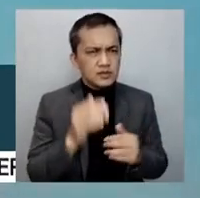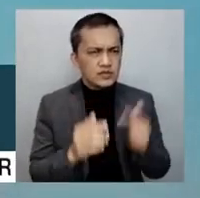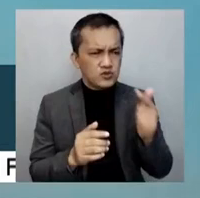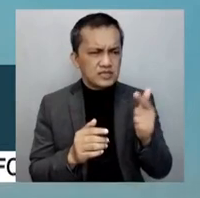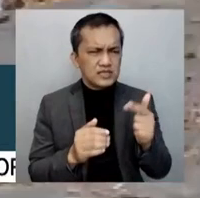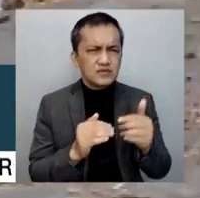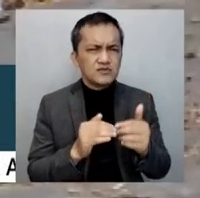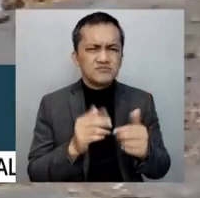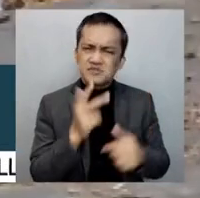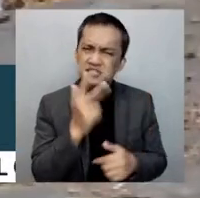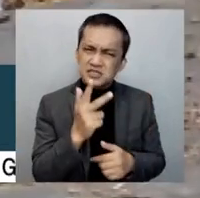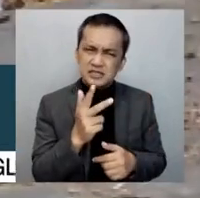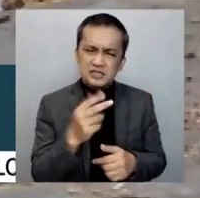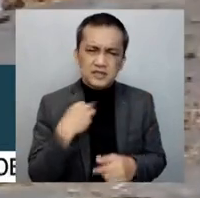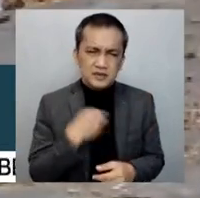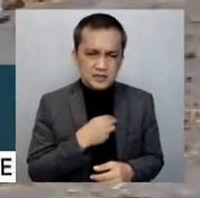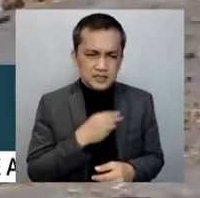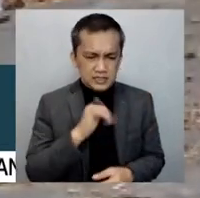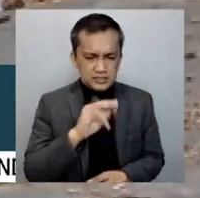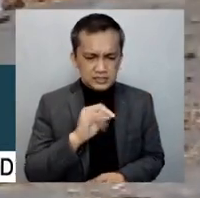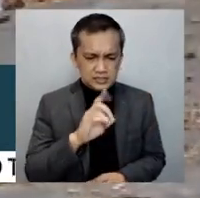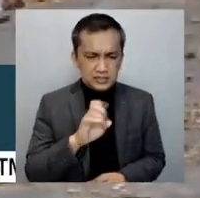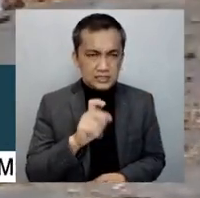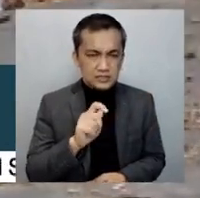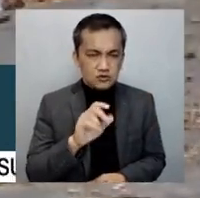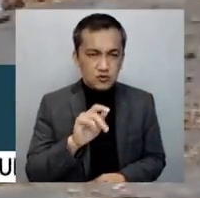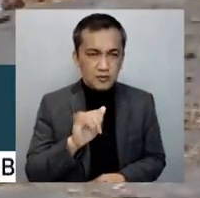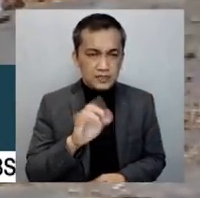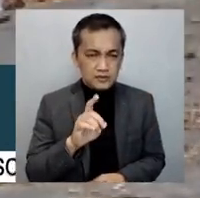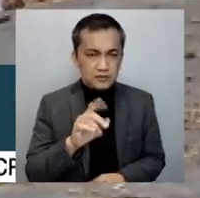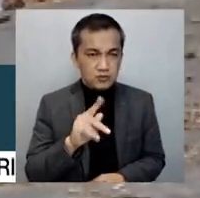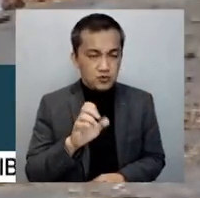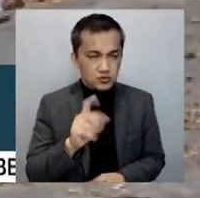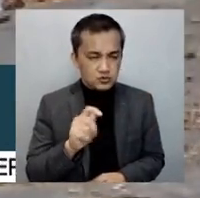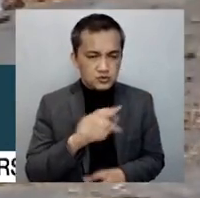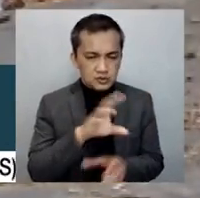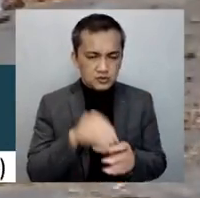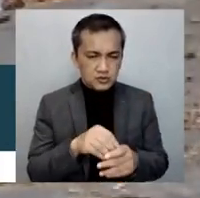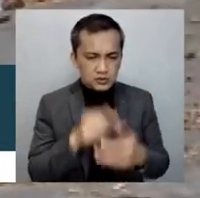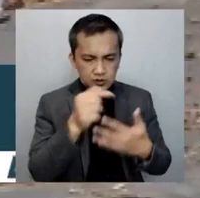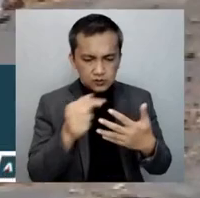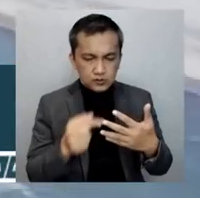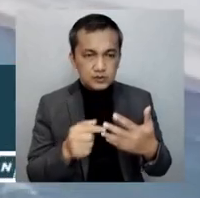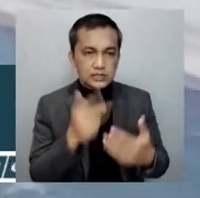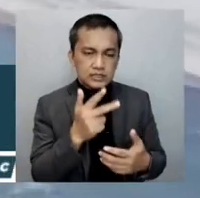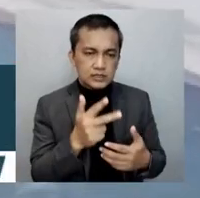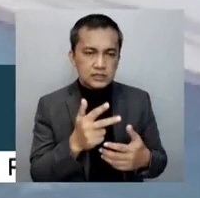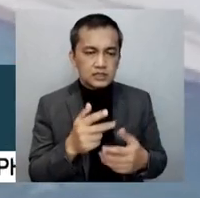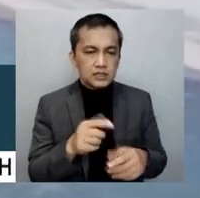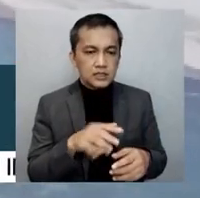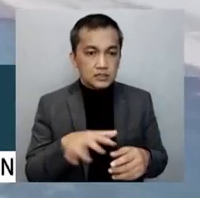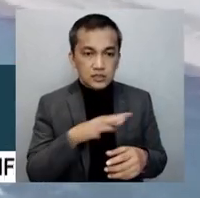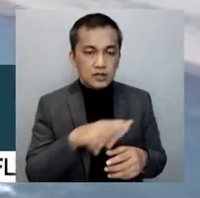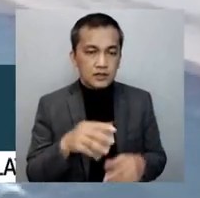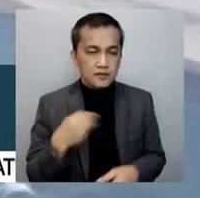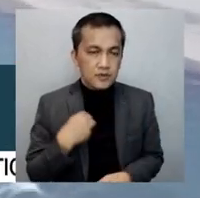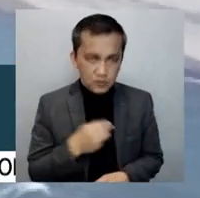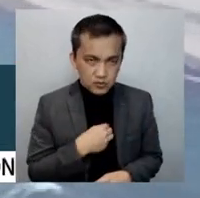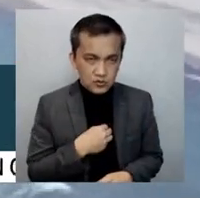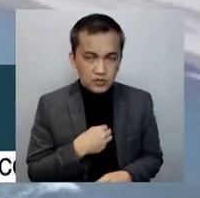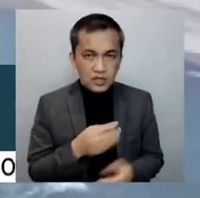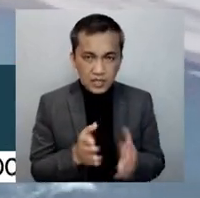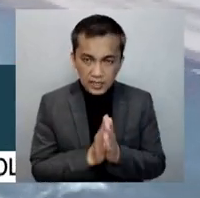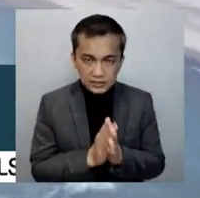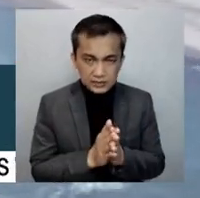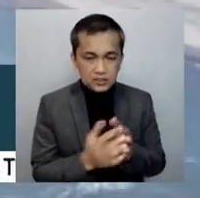the incident command post, and these people are members who are asked to join